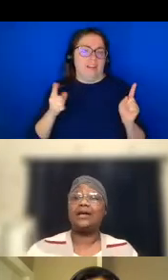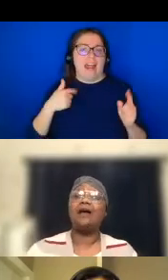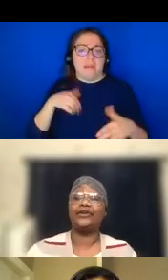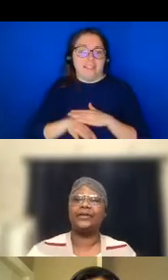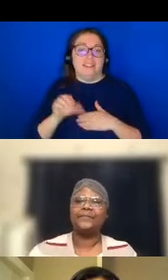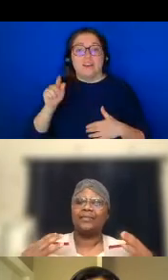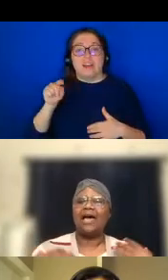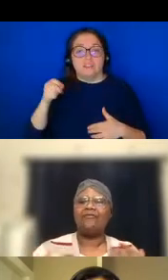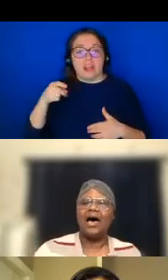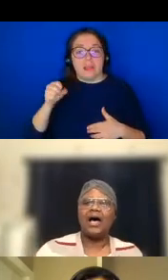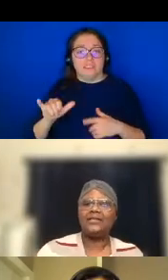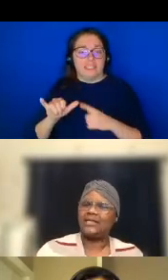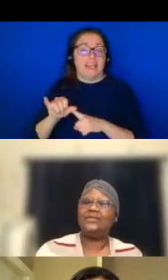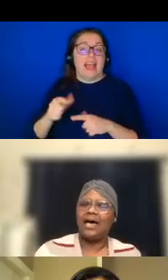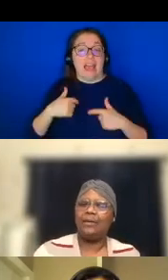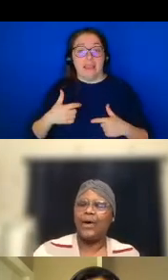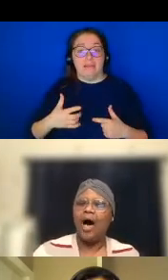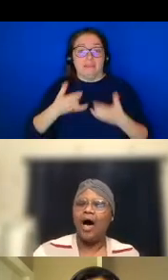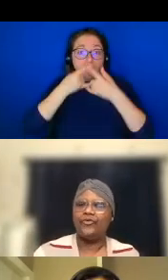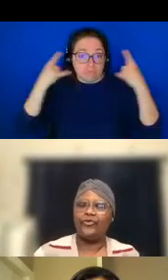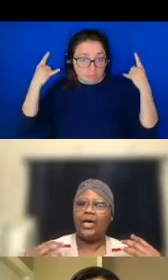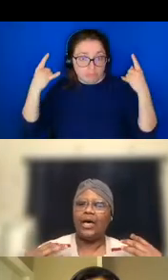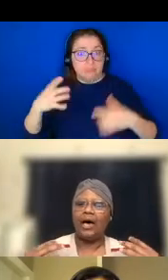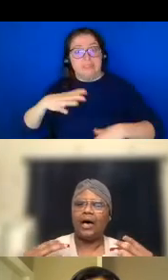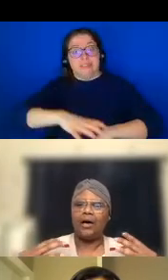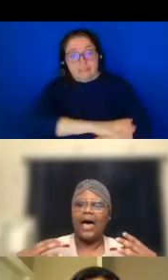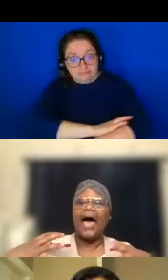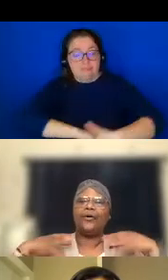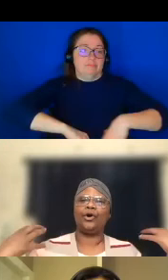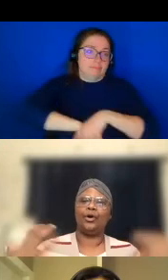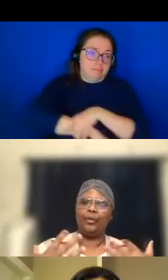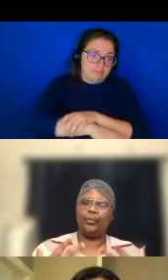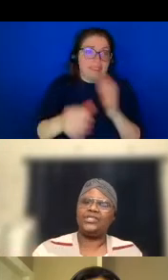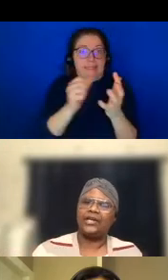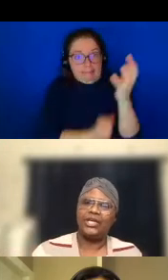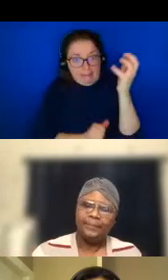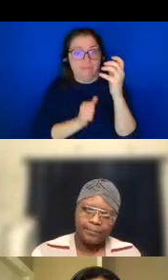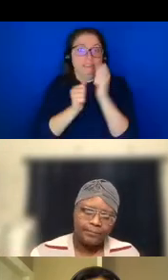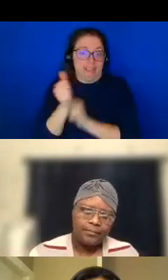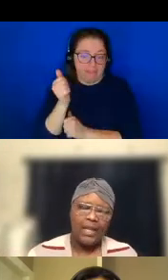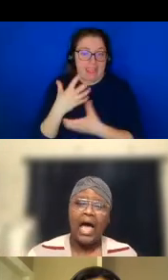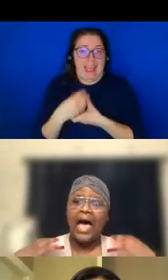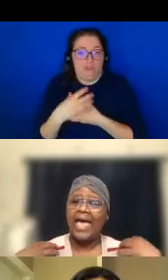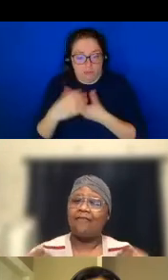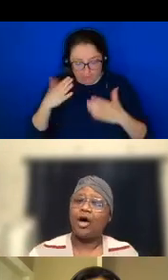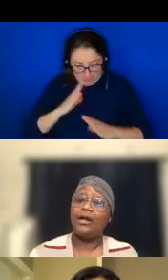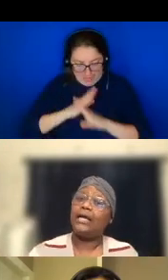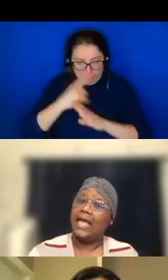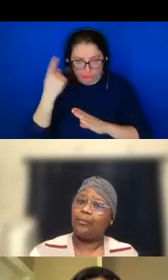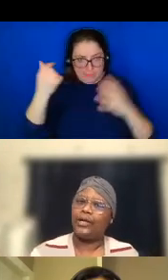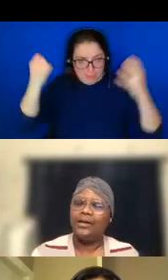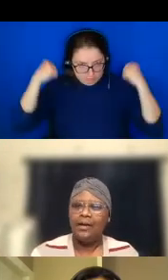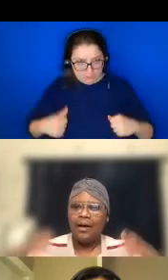typically covered. I've got on some type of outer protection. I have on